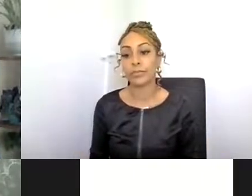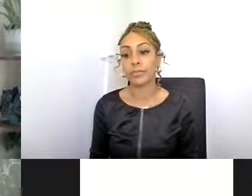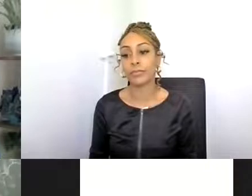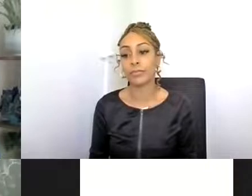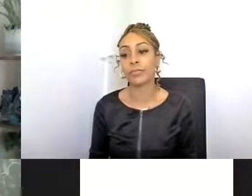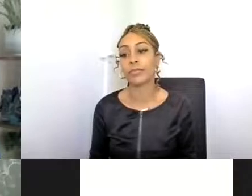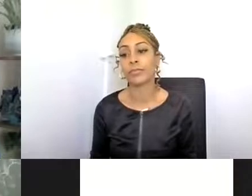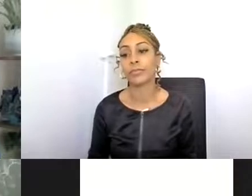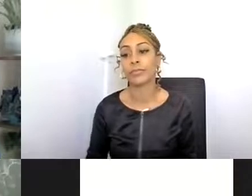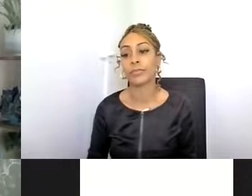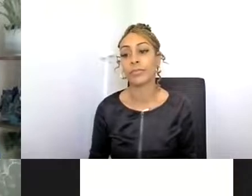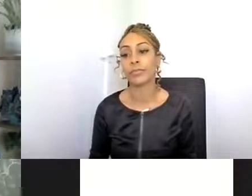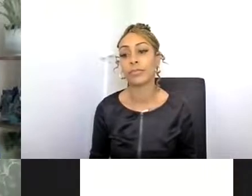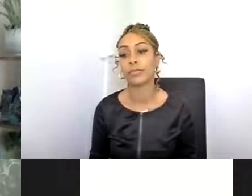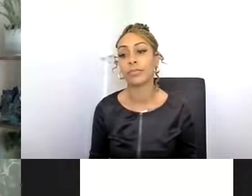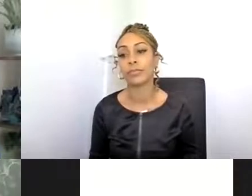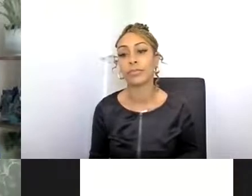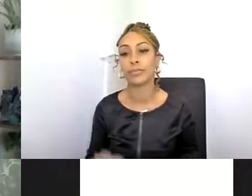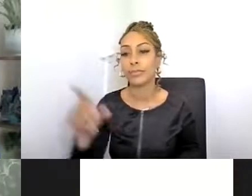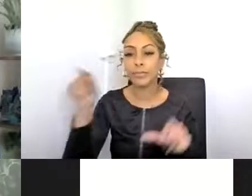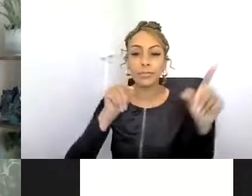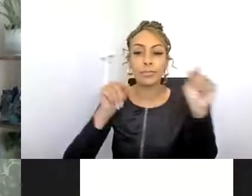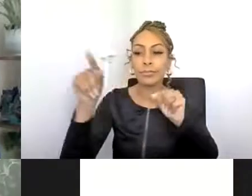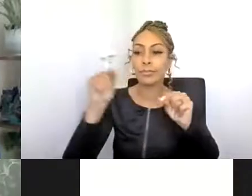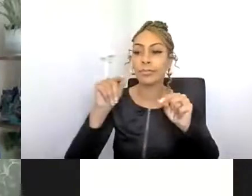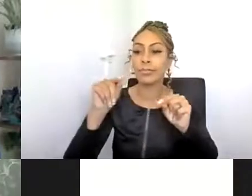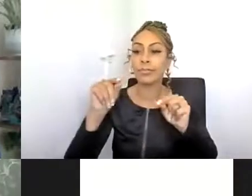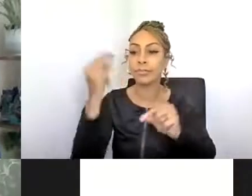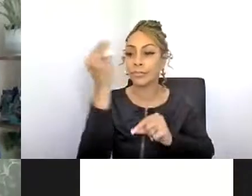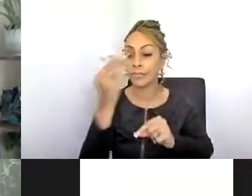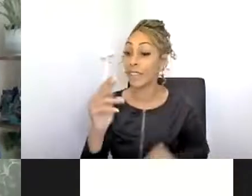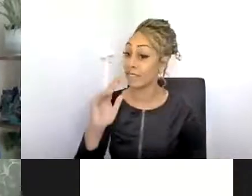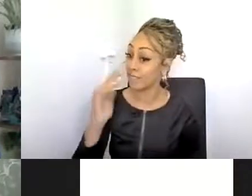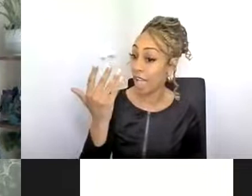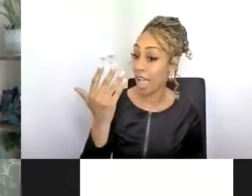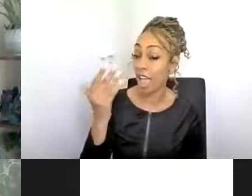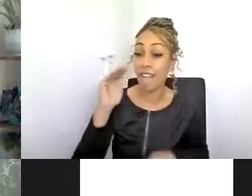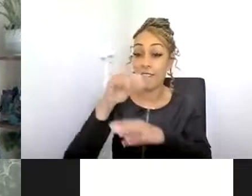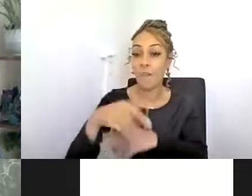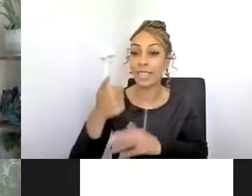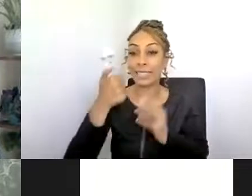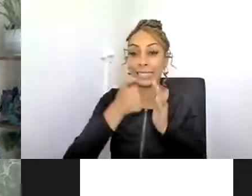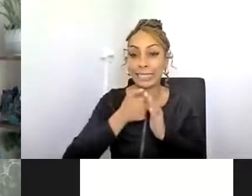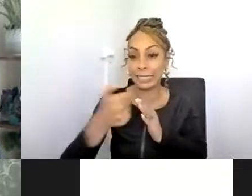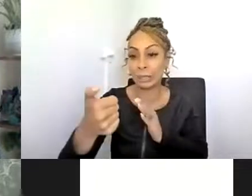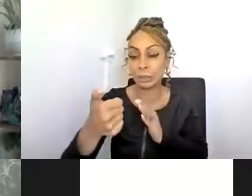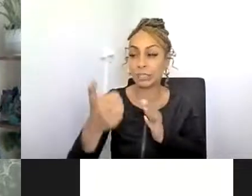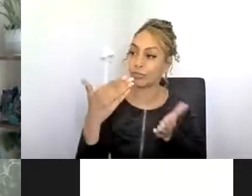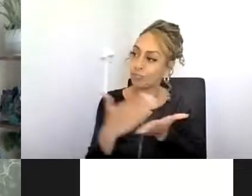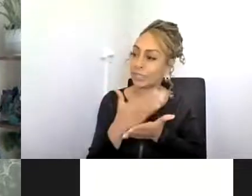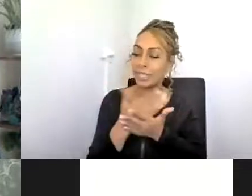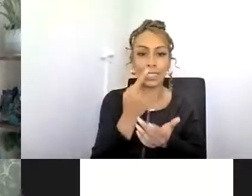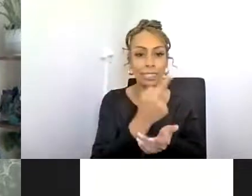So in choosing the artists, we had 5 artists in total take part over 6 weeks. And it was really